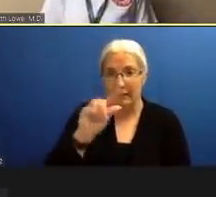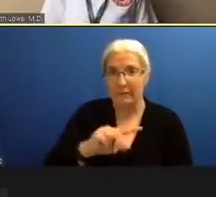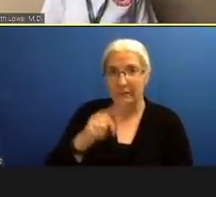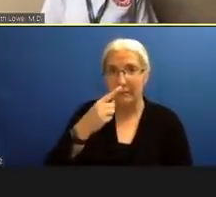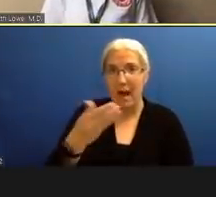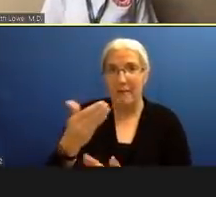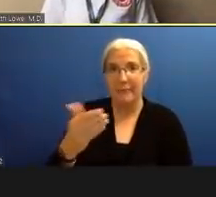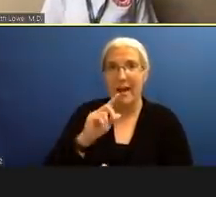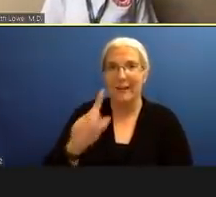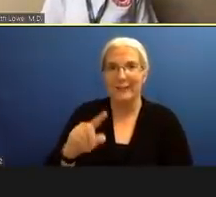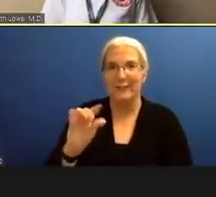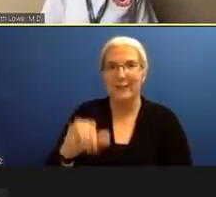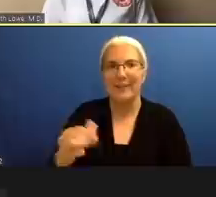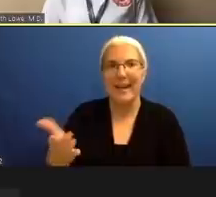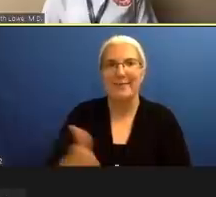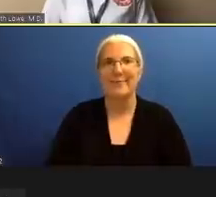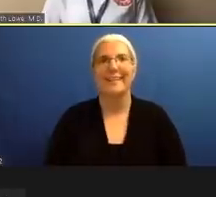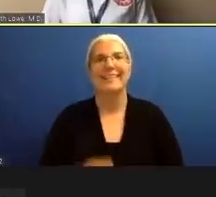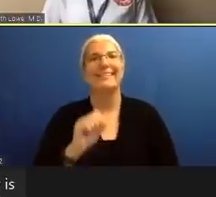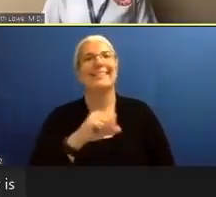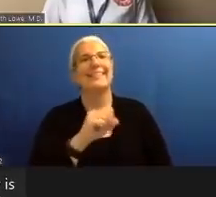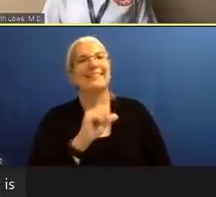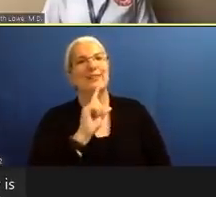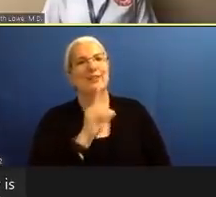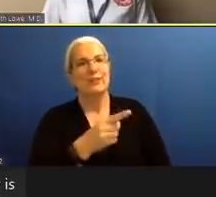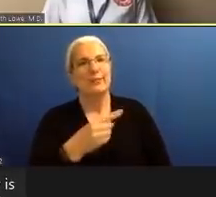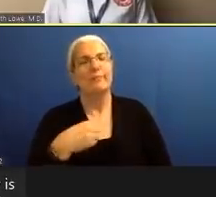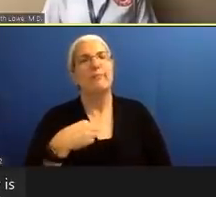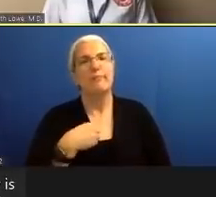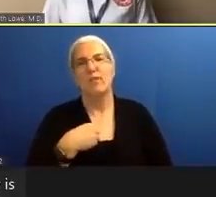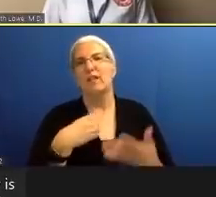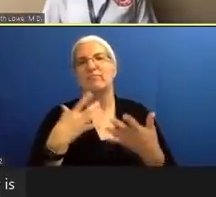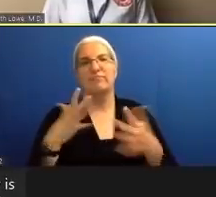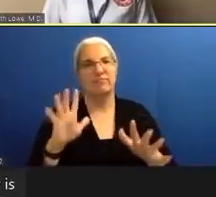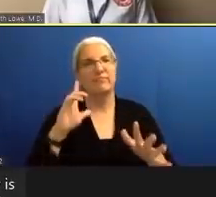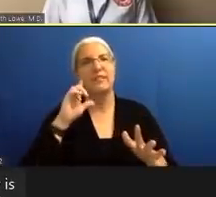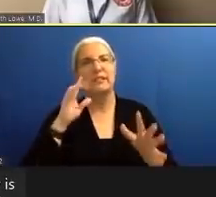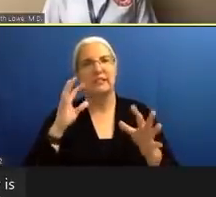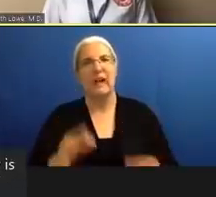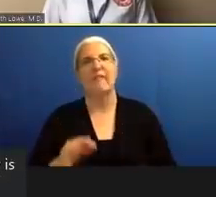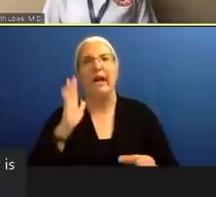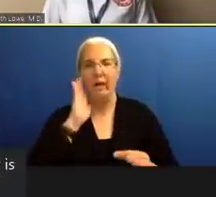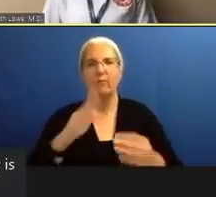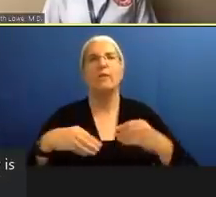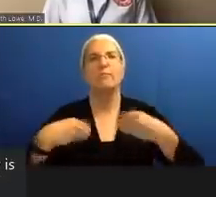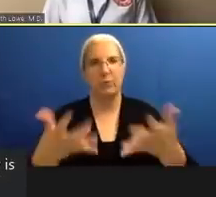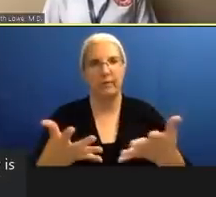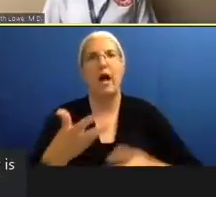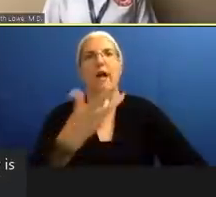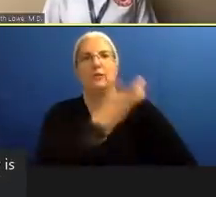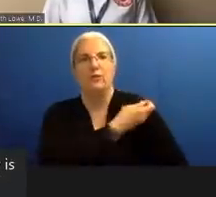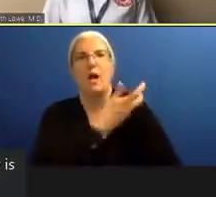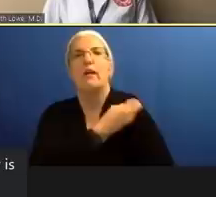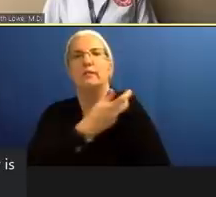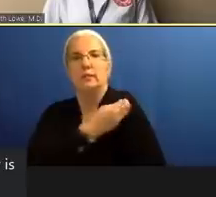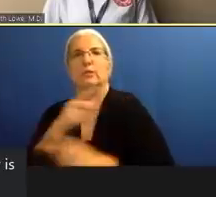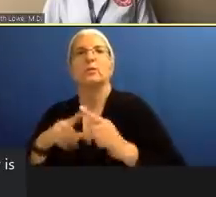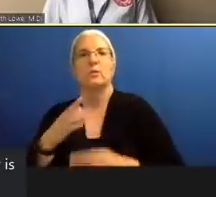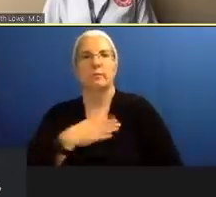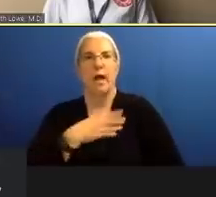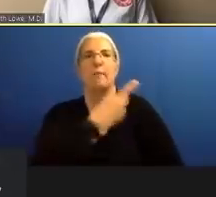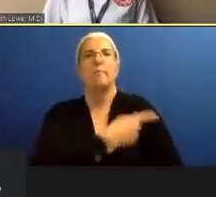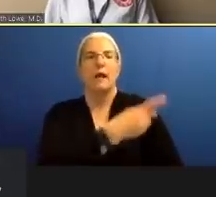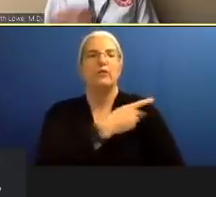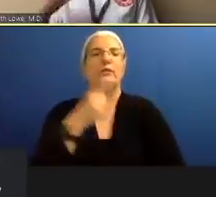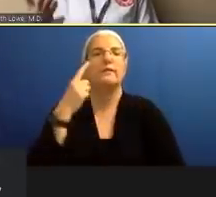What I can say is that I'm definitely immunizing my patients. I'm recommending for my vulnerable older patients getting their pneumonia shots, getting their